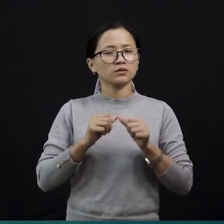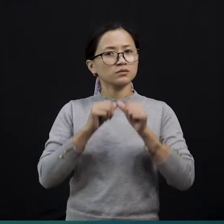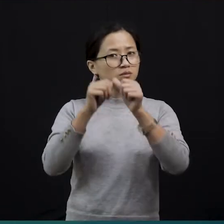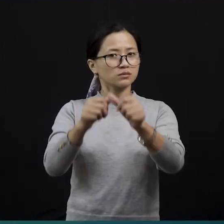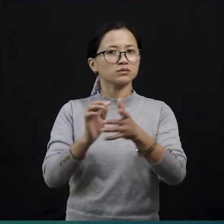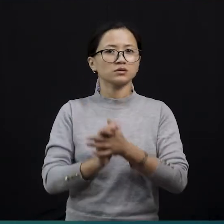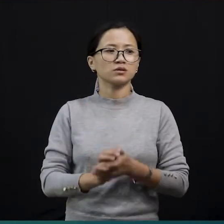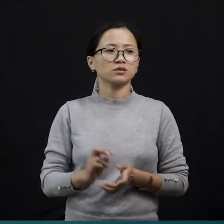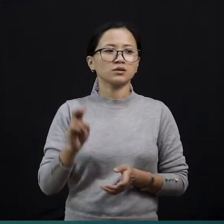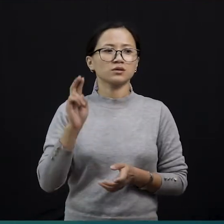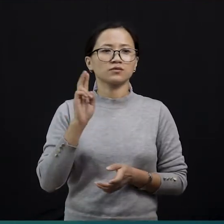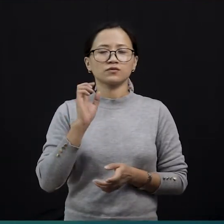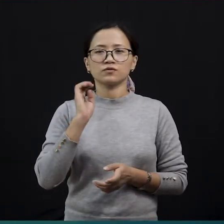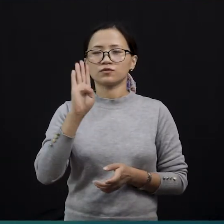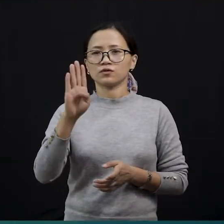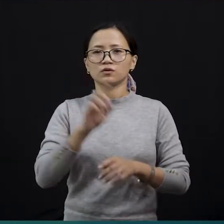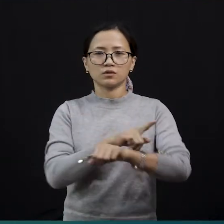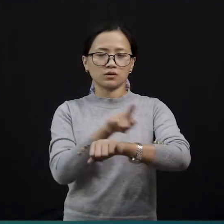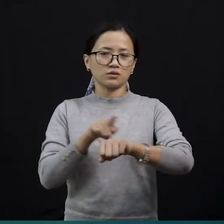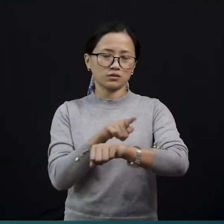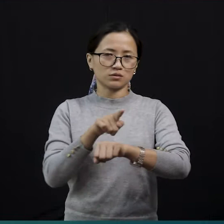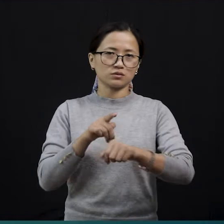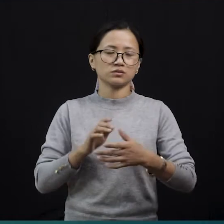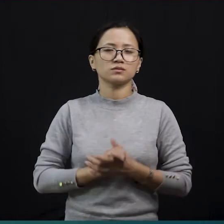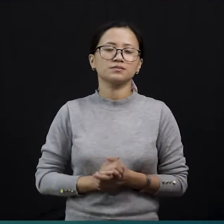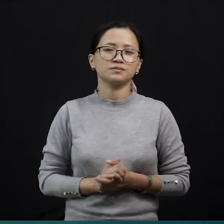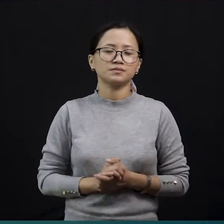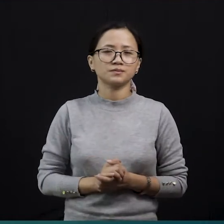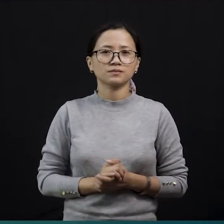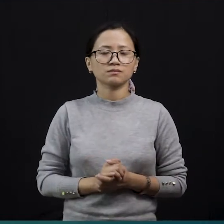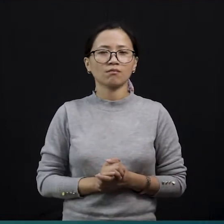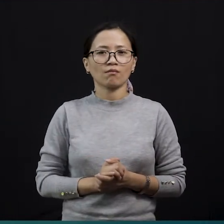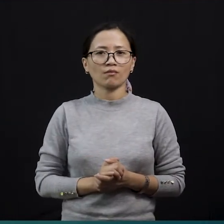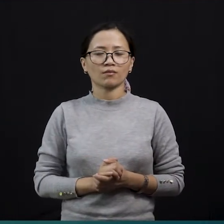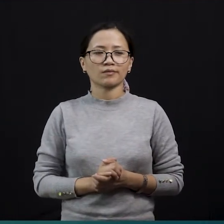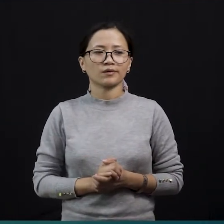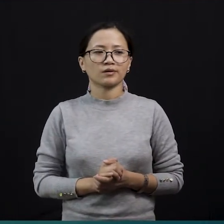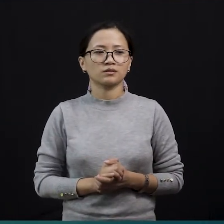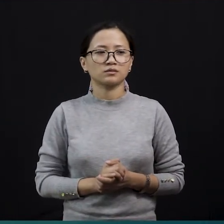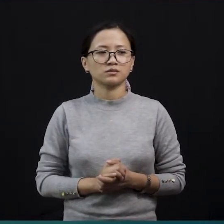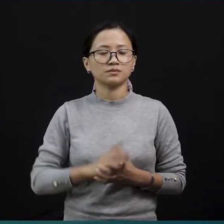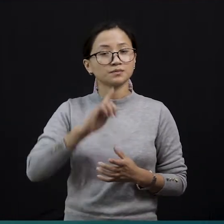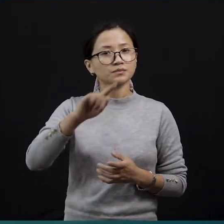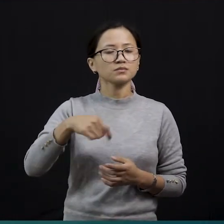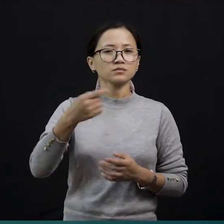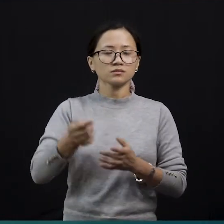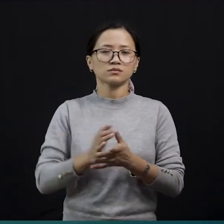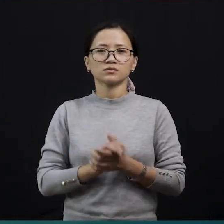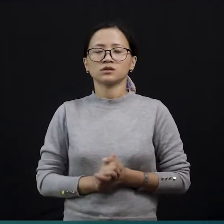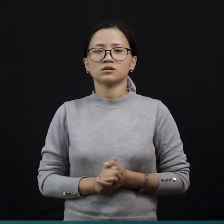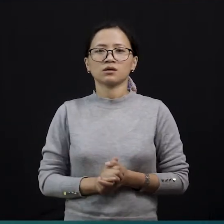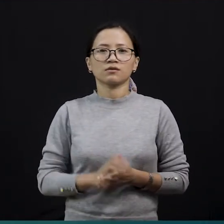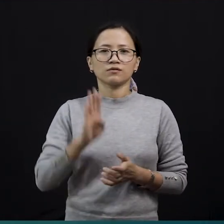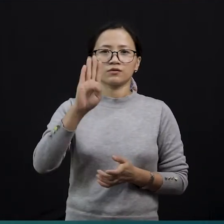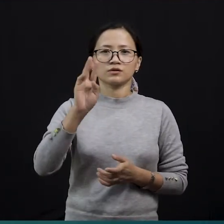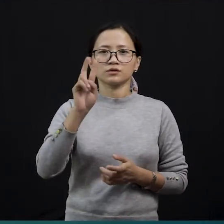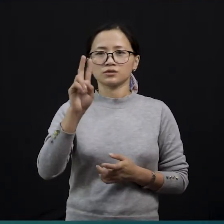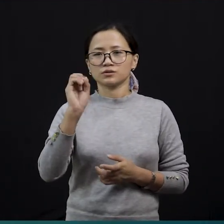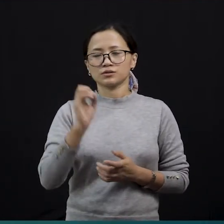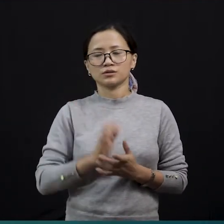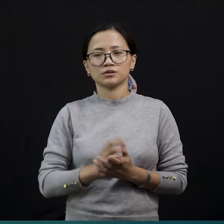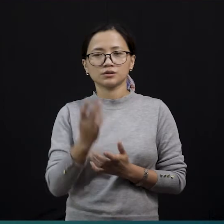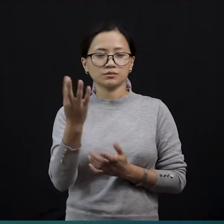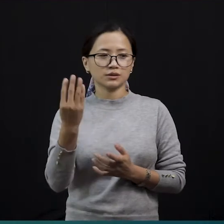how much, children? It is 4 hours, right? Okay. Then next we have